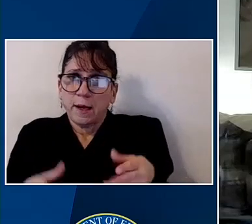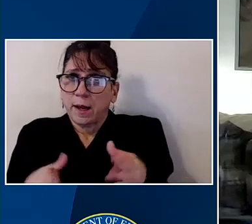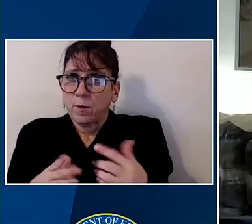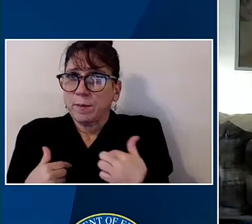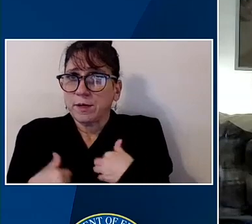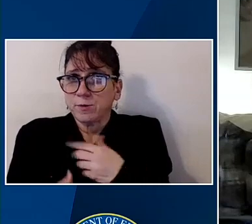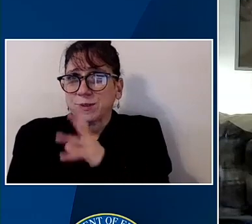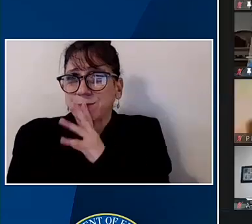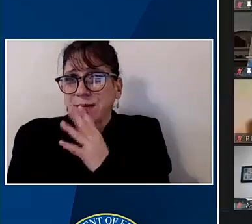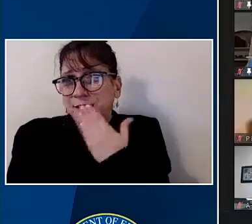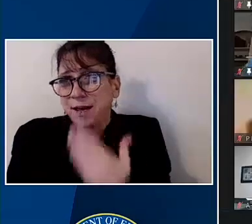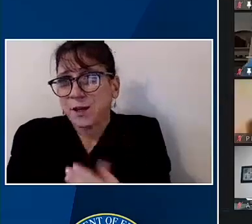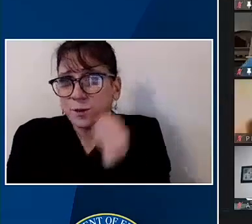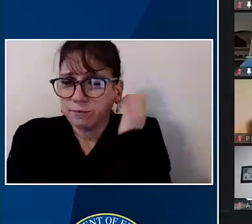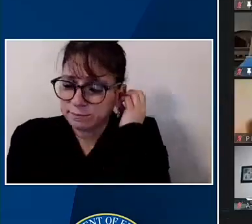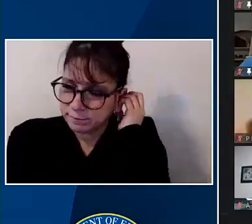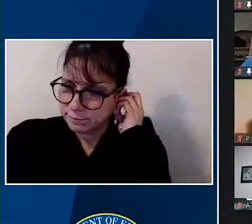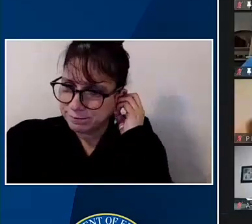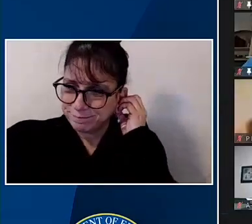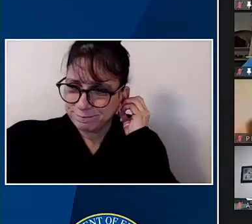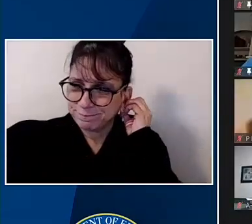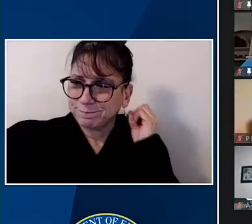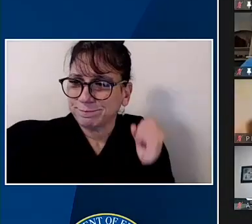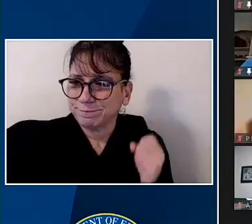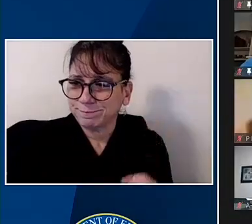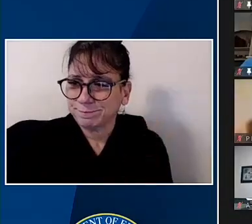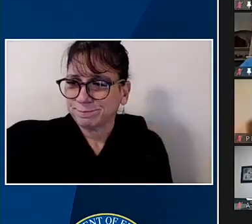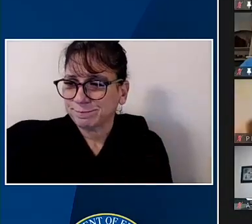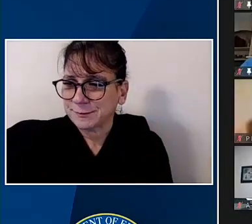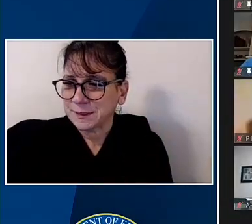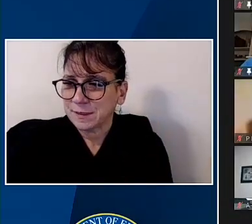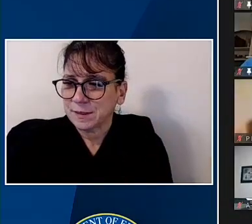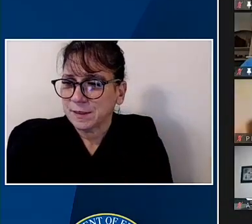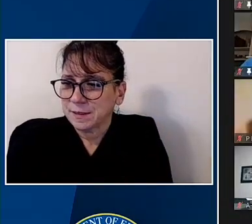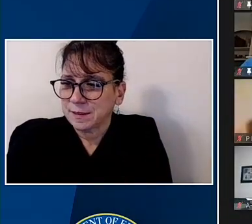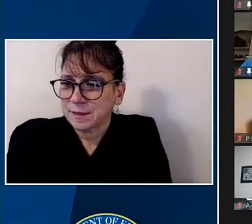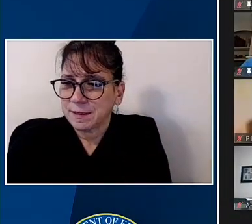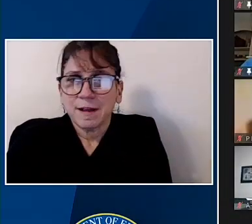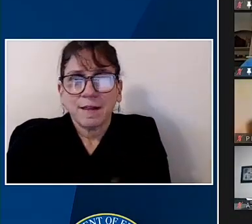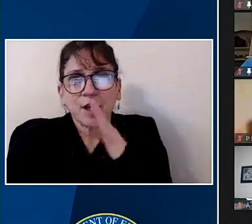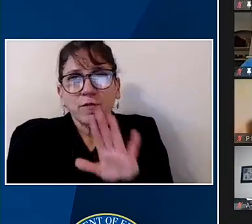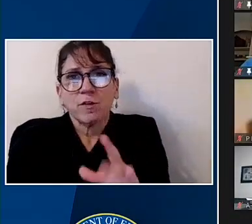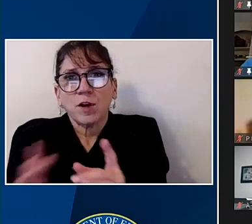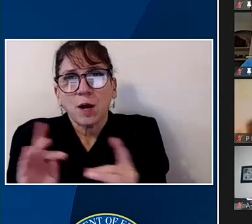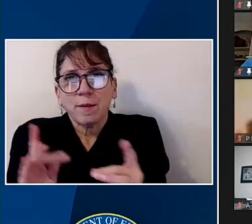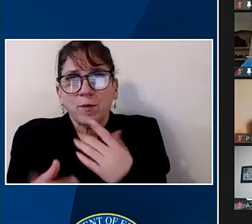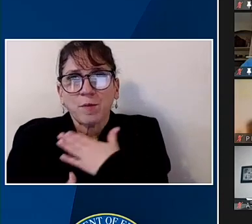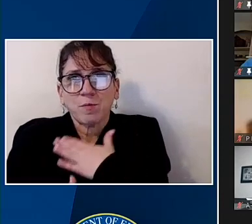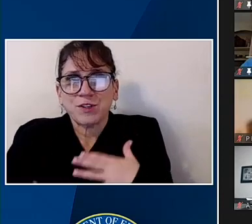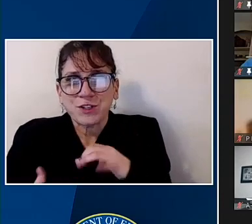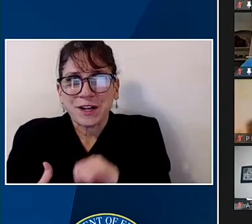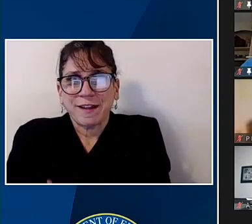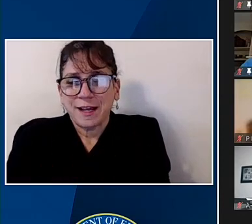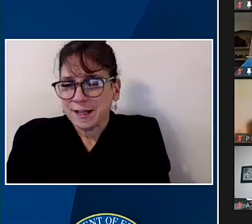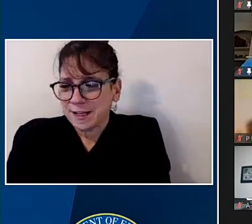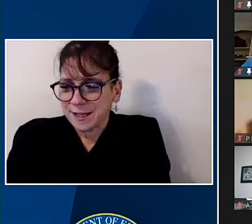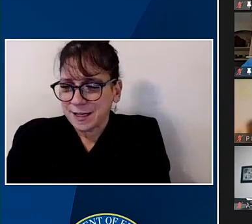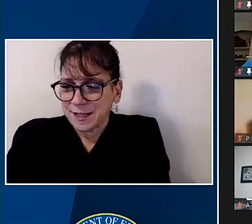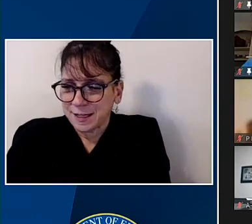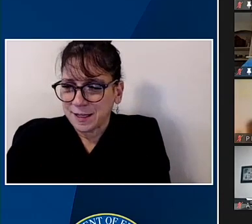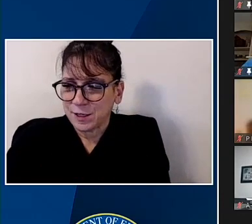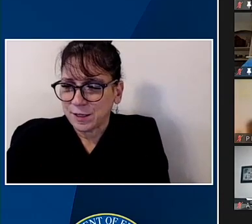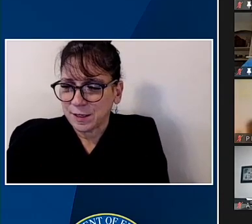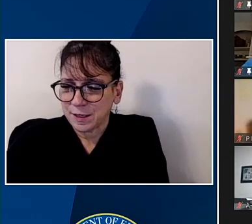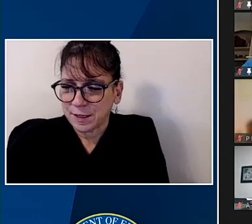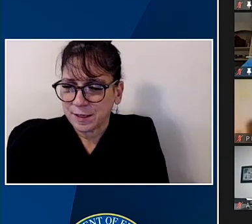Thank you. Thank you, William, for your comment. We appreciate it. Thank you. Brady, next